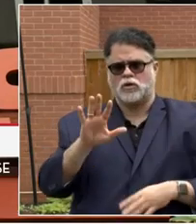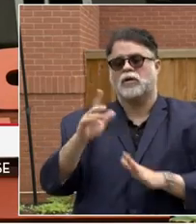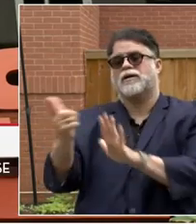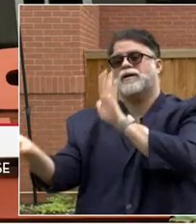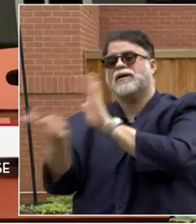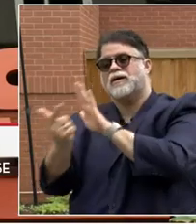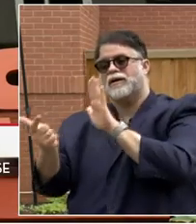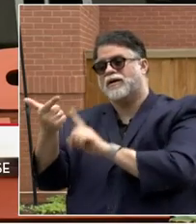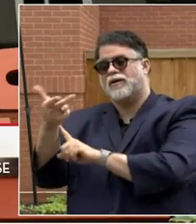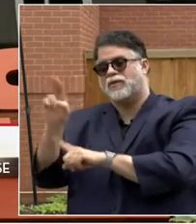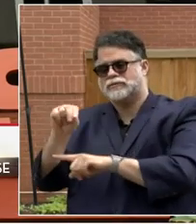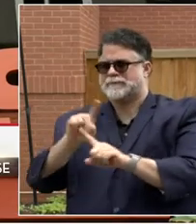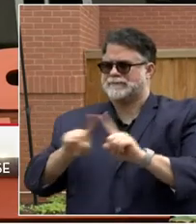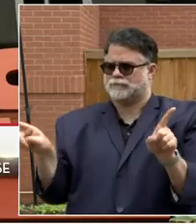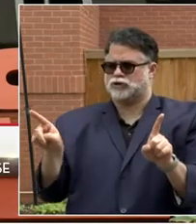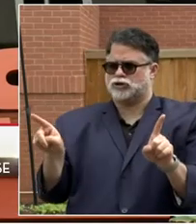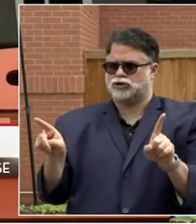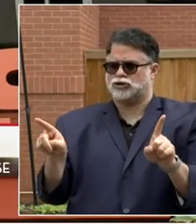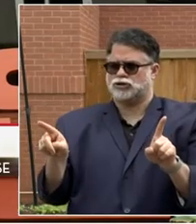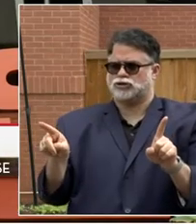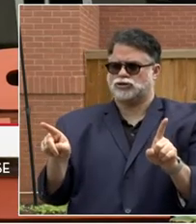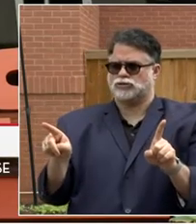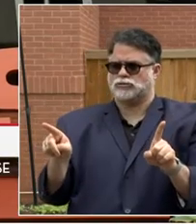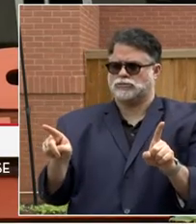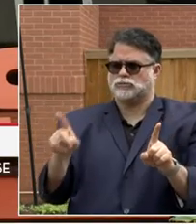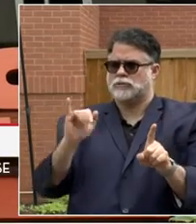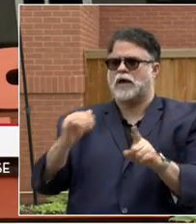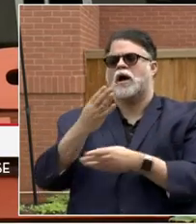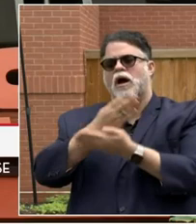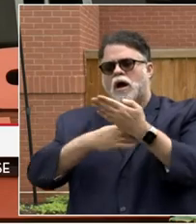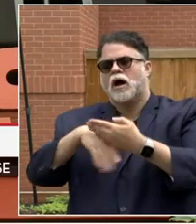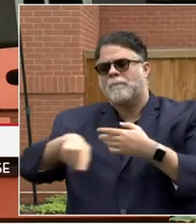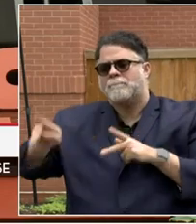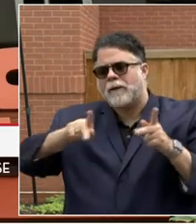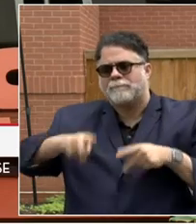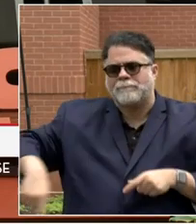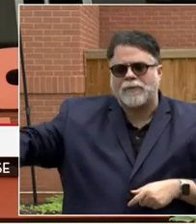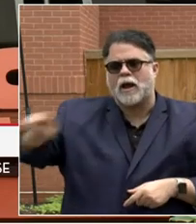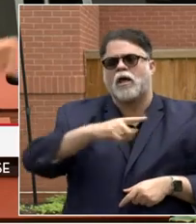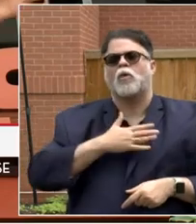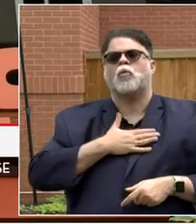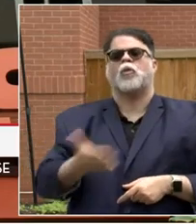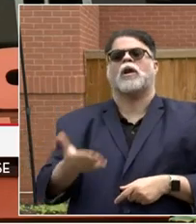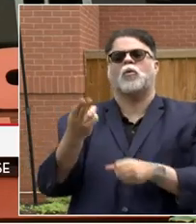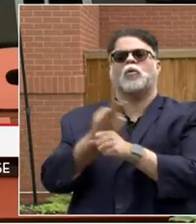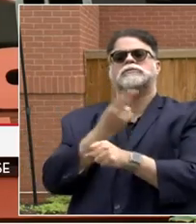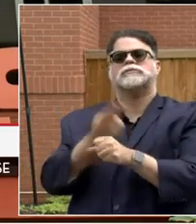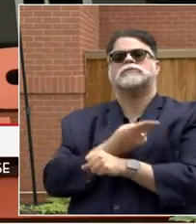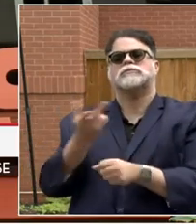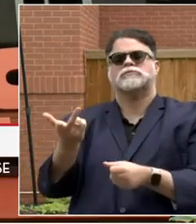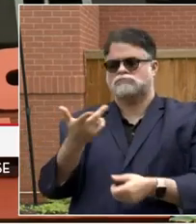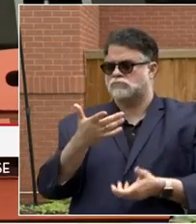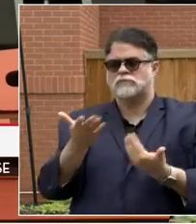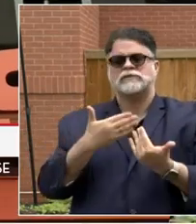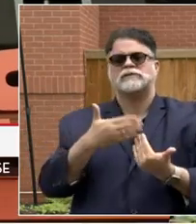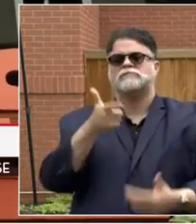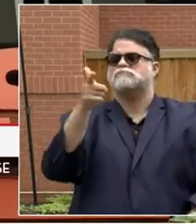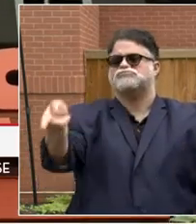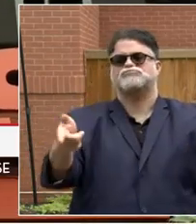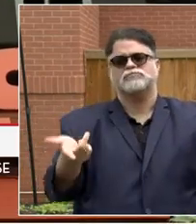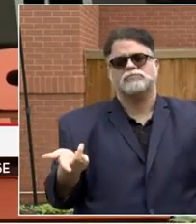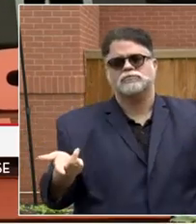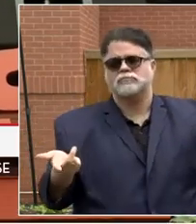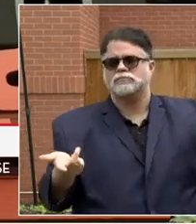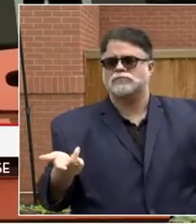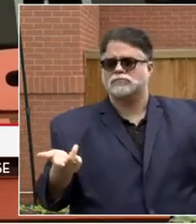guns in the hands of people who are willing to use them. So, Peter, our whole